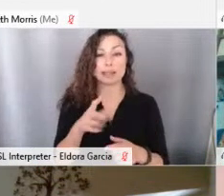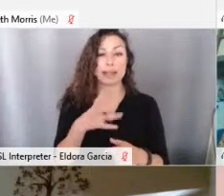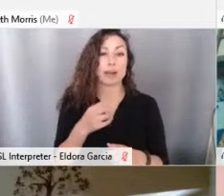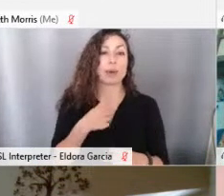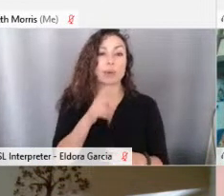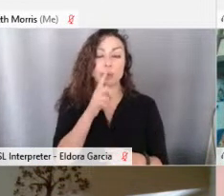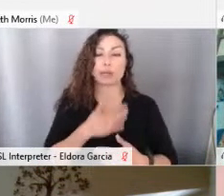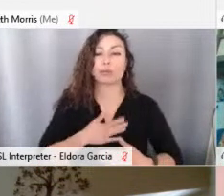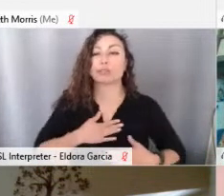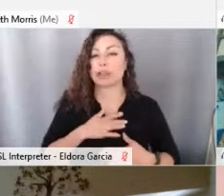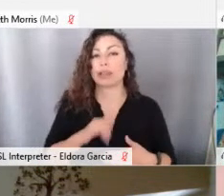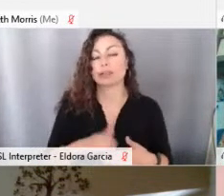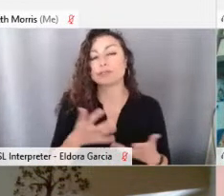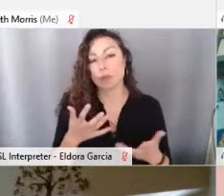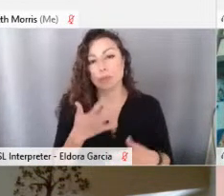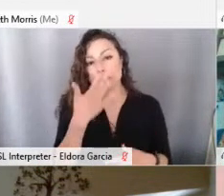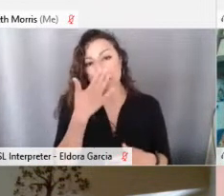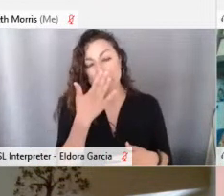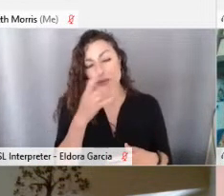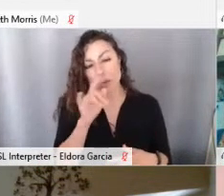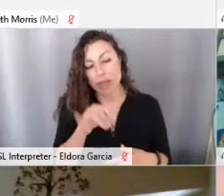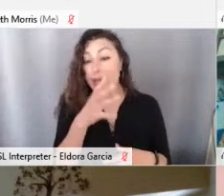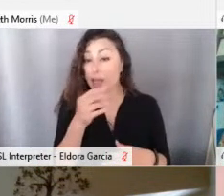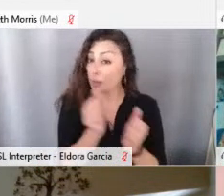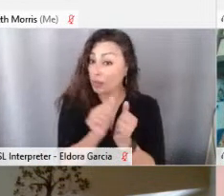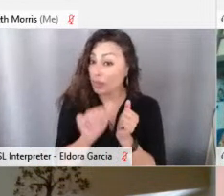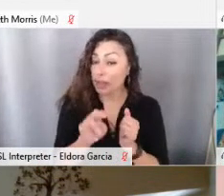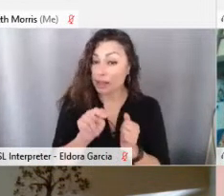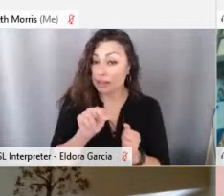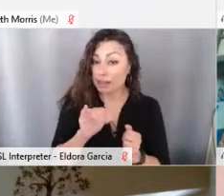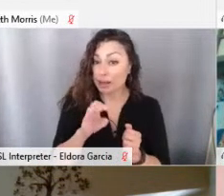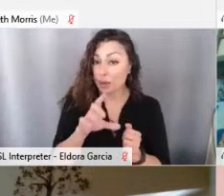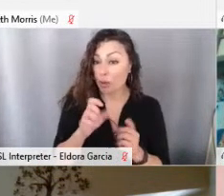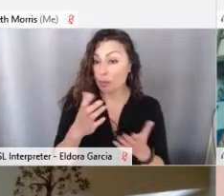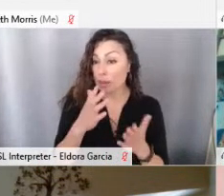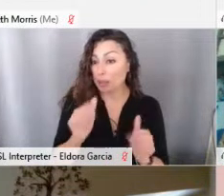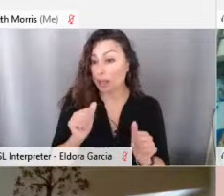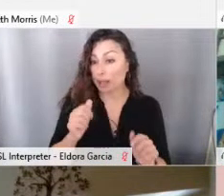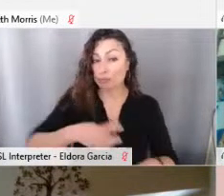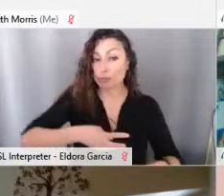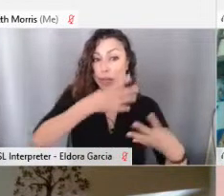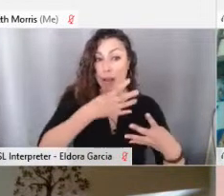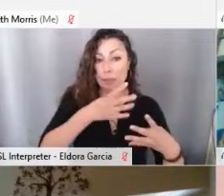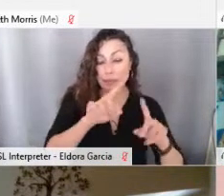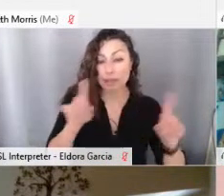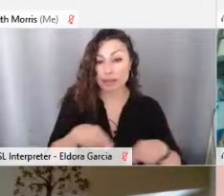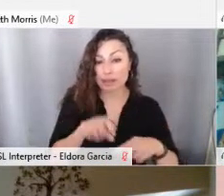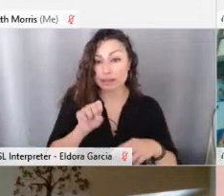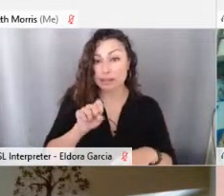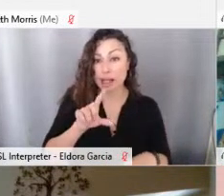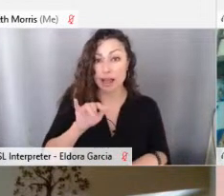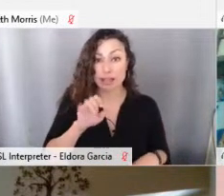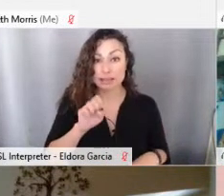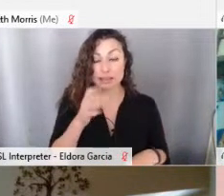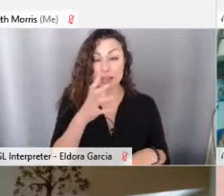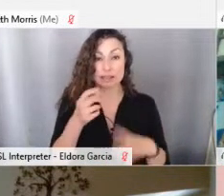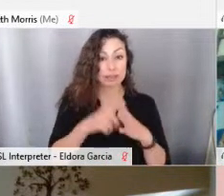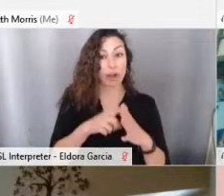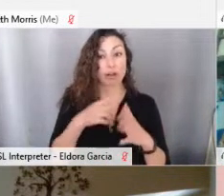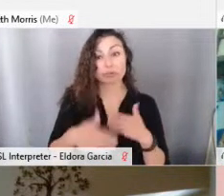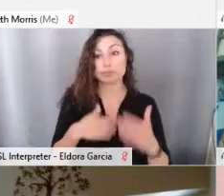appreciate it. So thanks for that. And I guess with that, Nicole, maybe we could bring up the slides and get